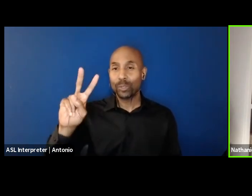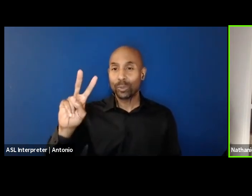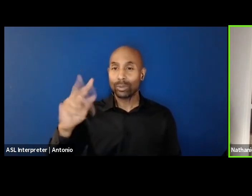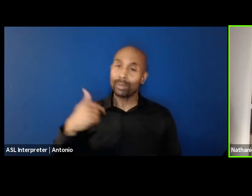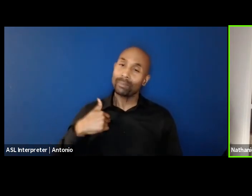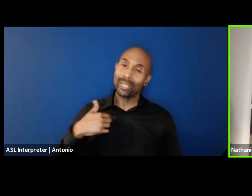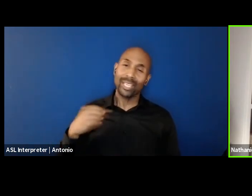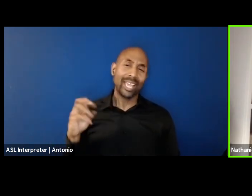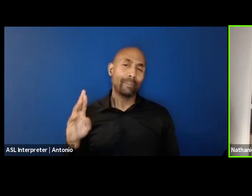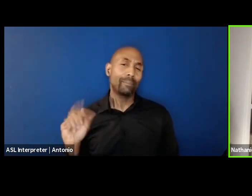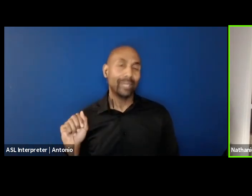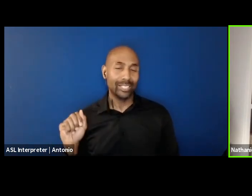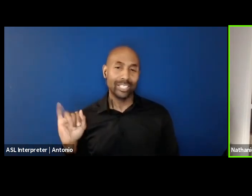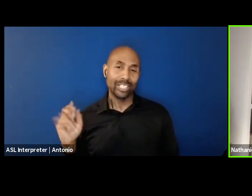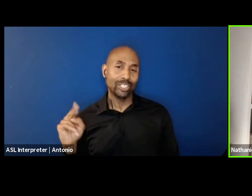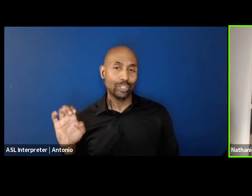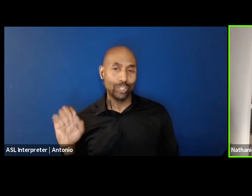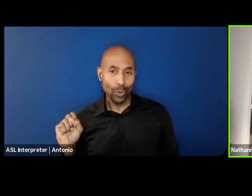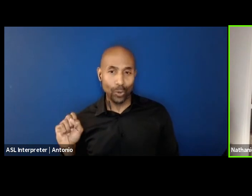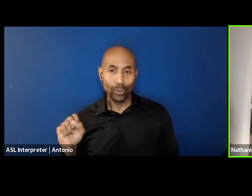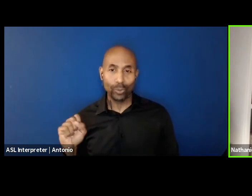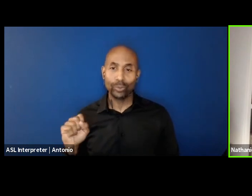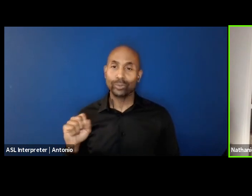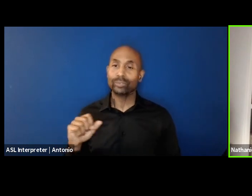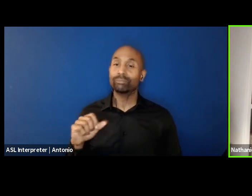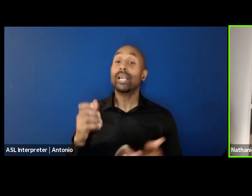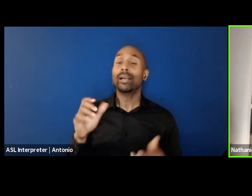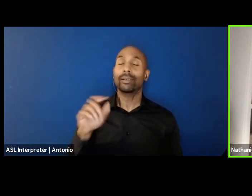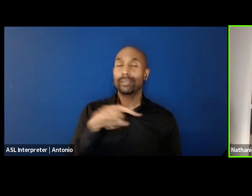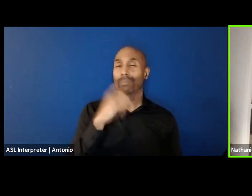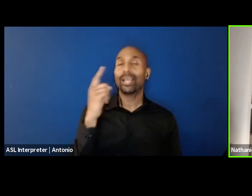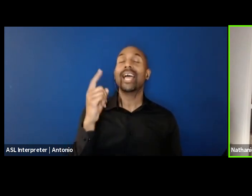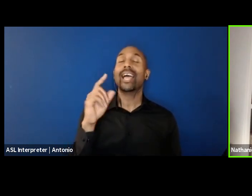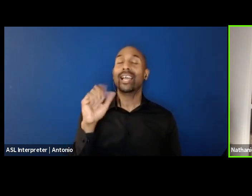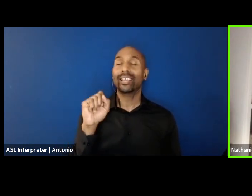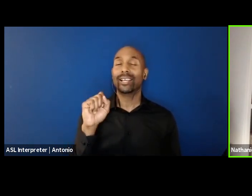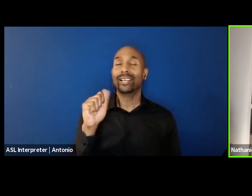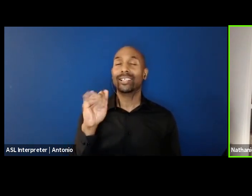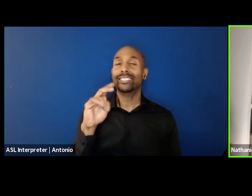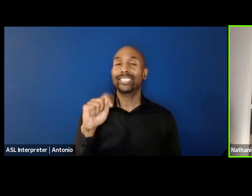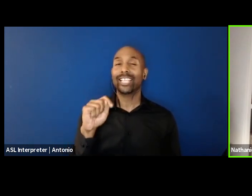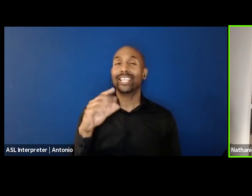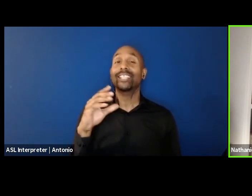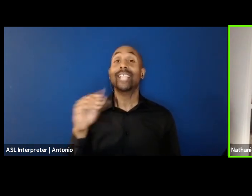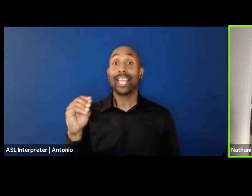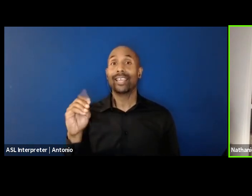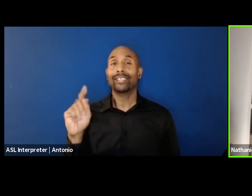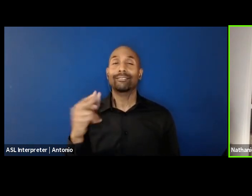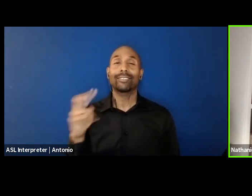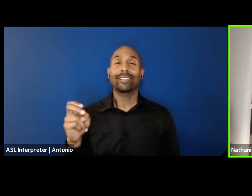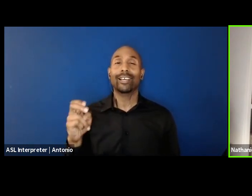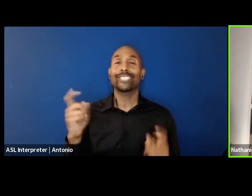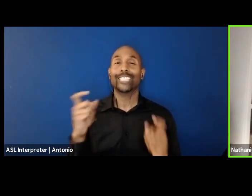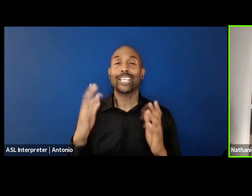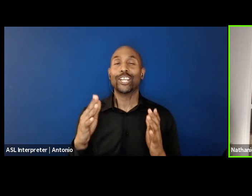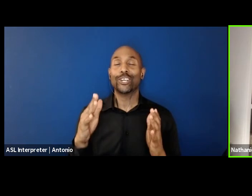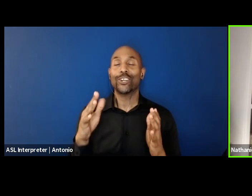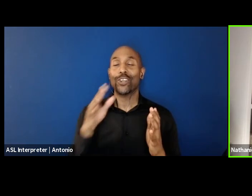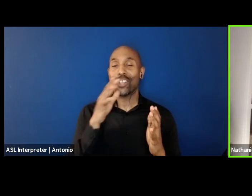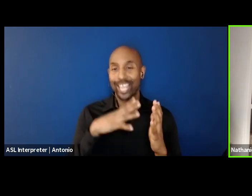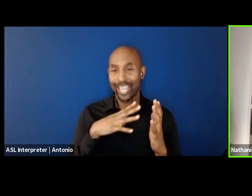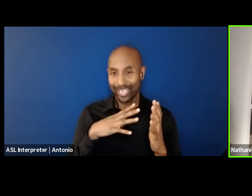and the Center Lady followed, solo dancer. Time leaned in, no matter when it might have